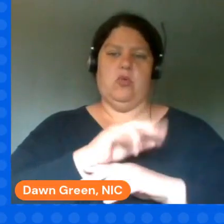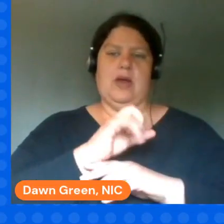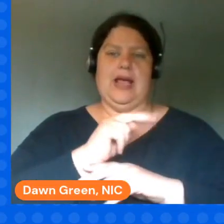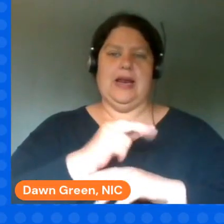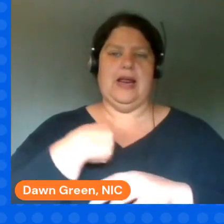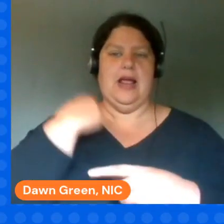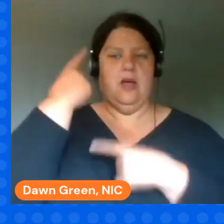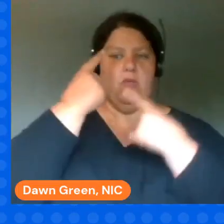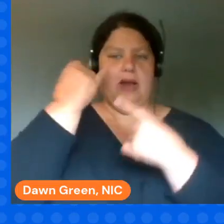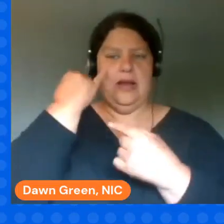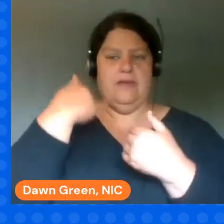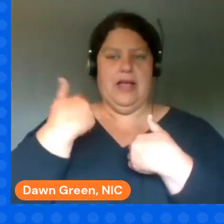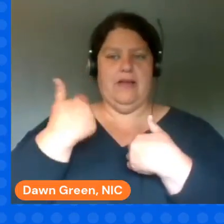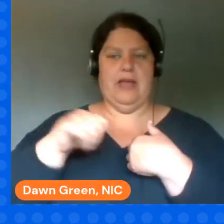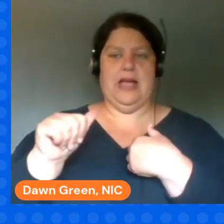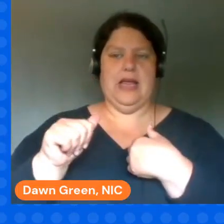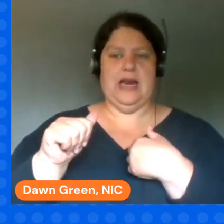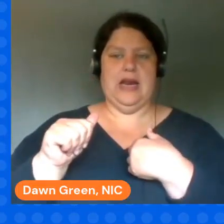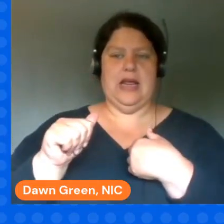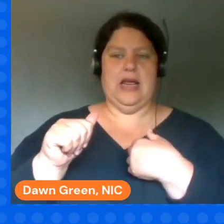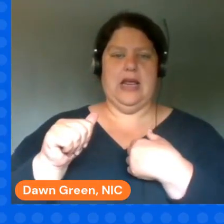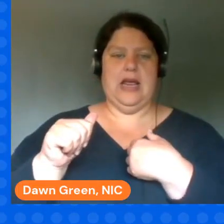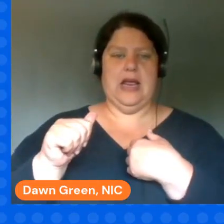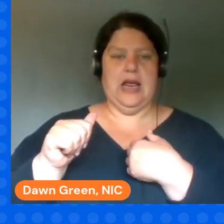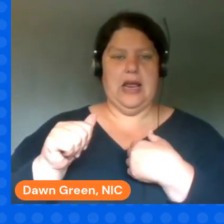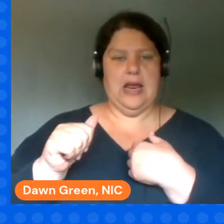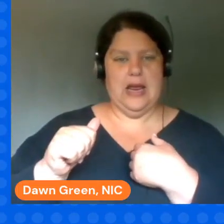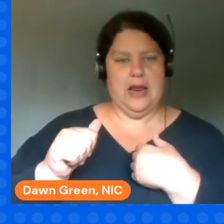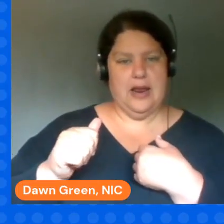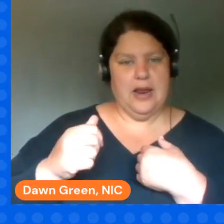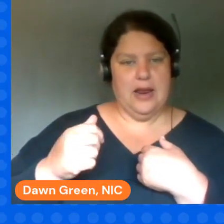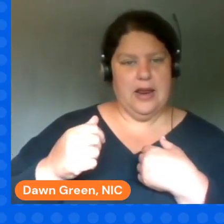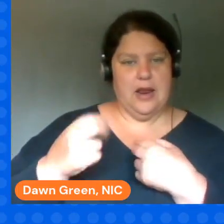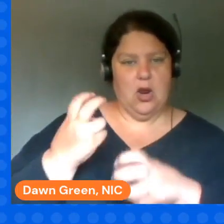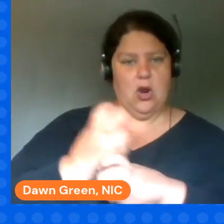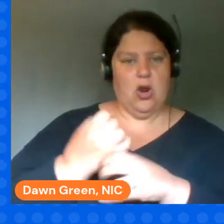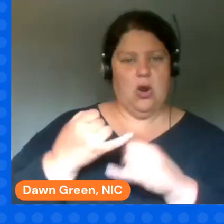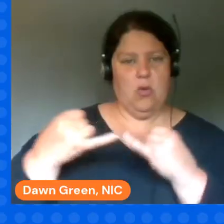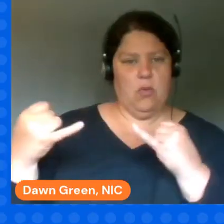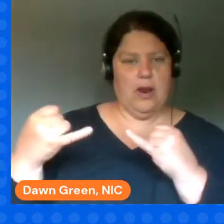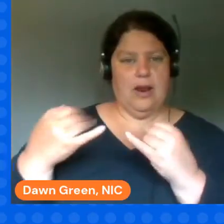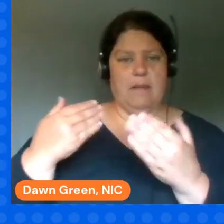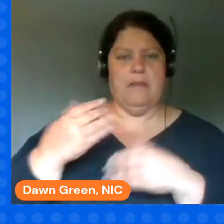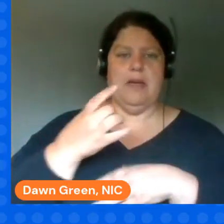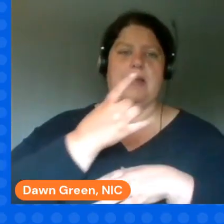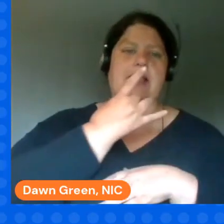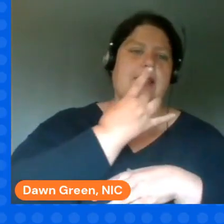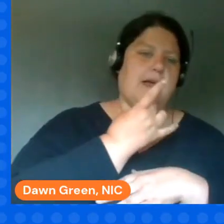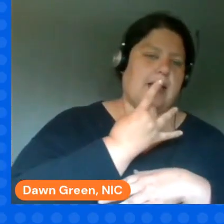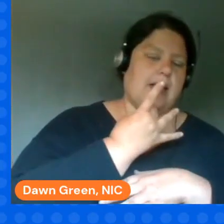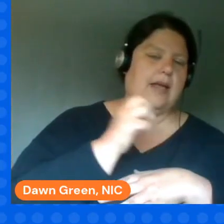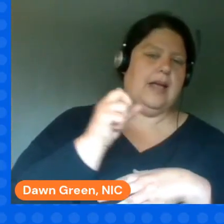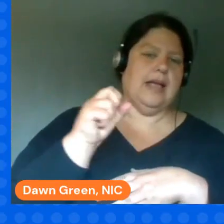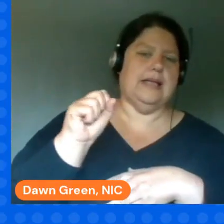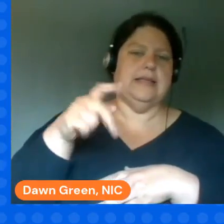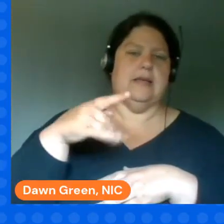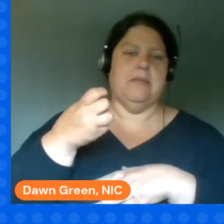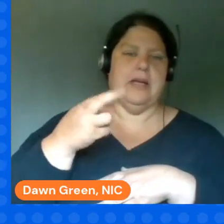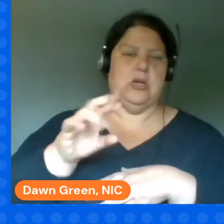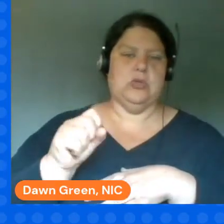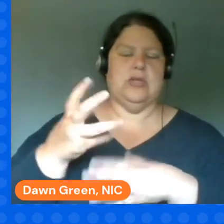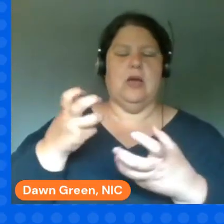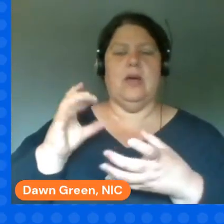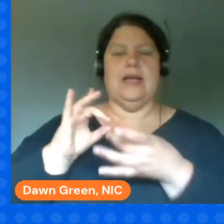any hardware possibilities that can connect to physical outputs, motor, lights, speakers. And I want to connect this question to what